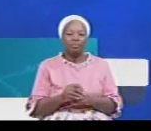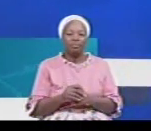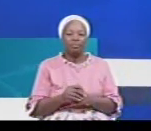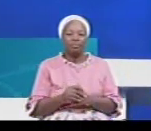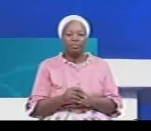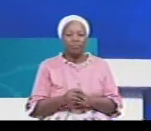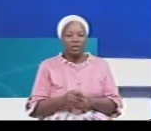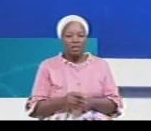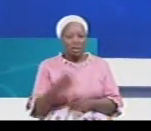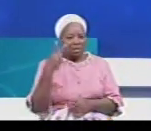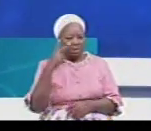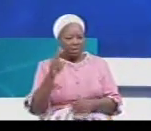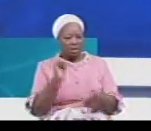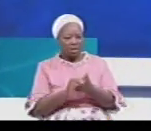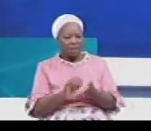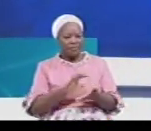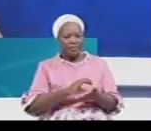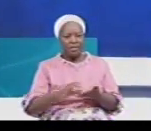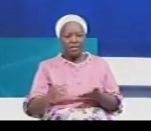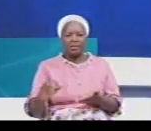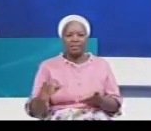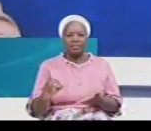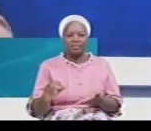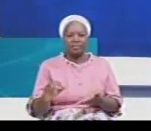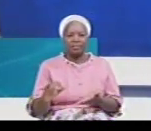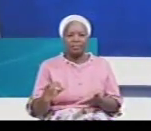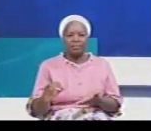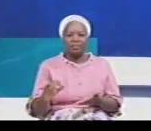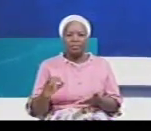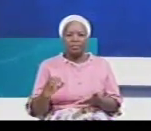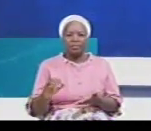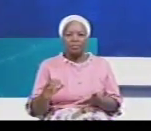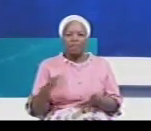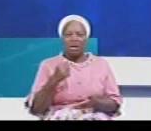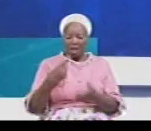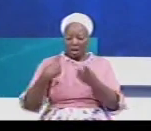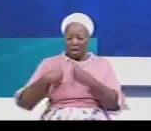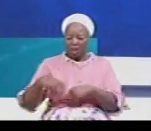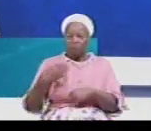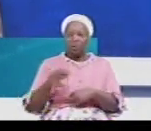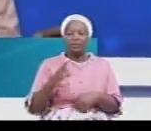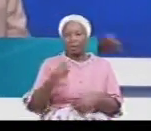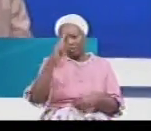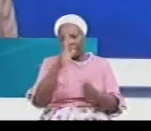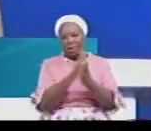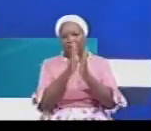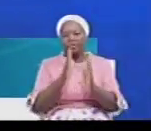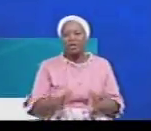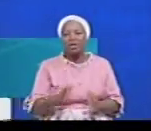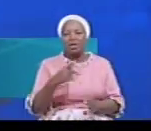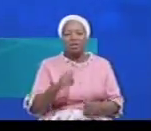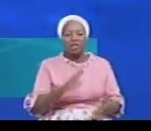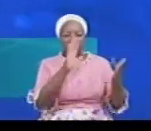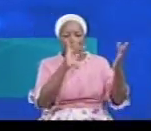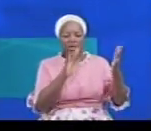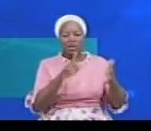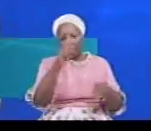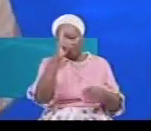Looking at that verse, the heart of the believer, the expectant